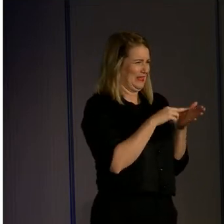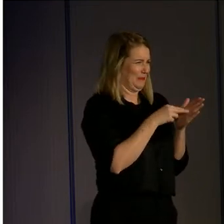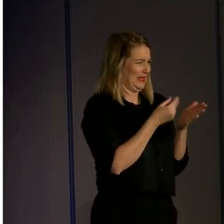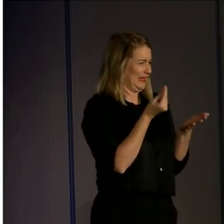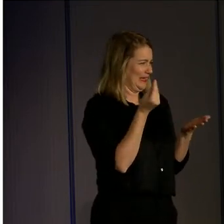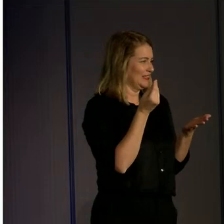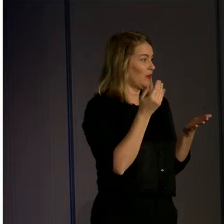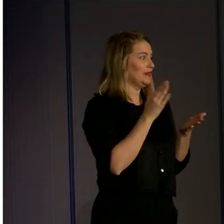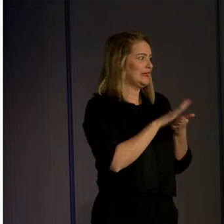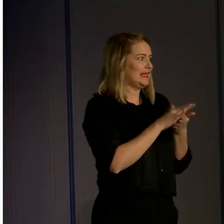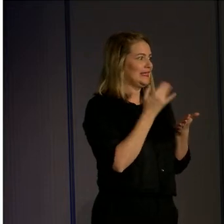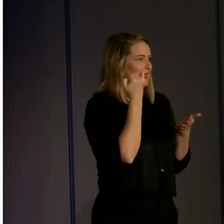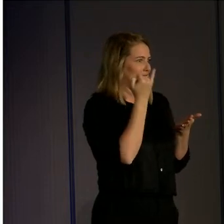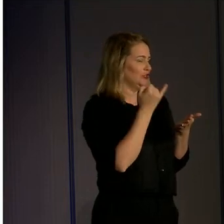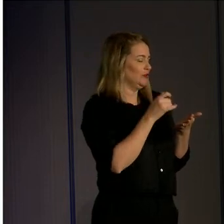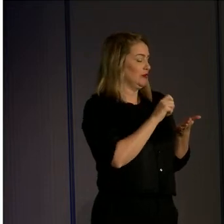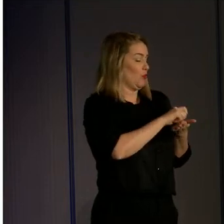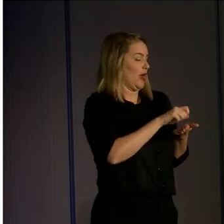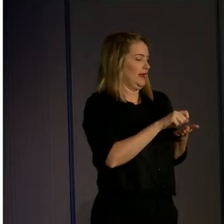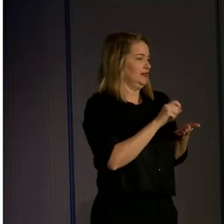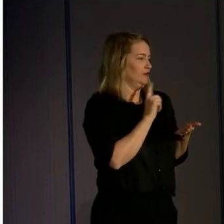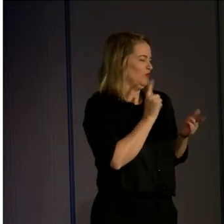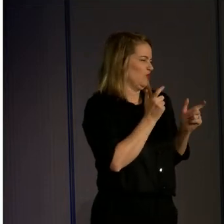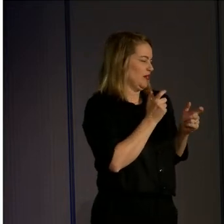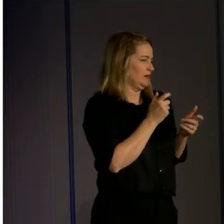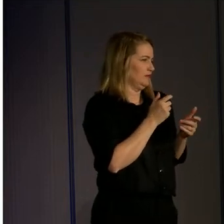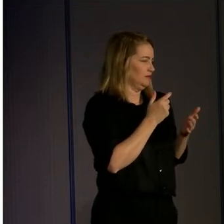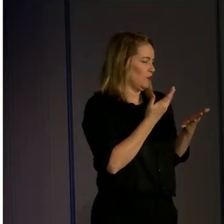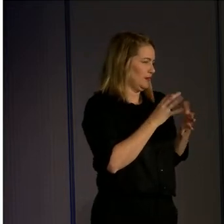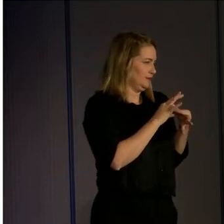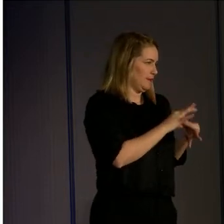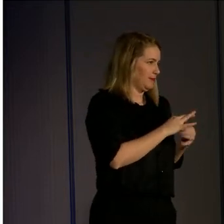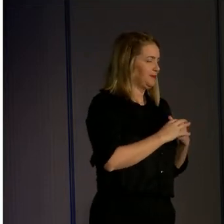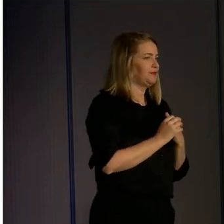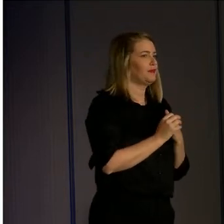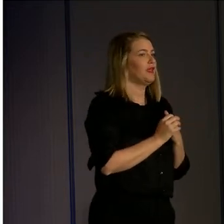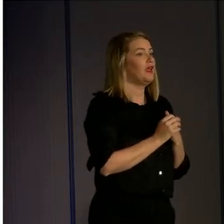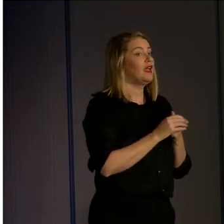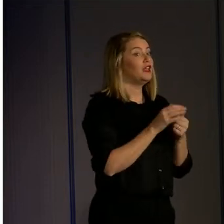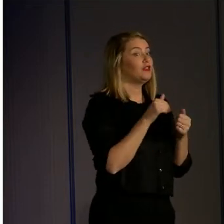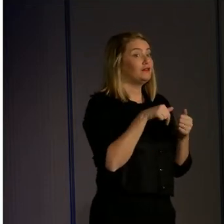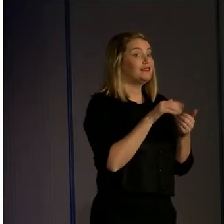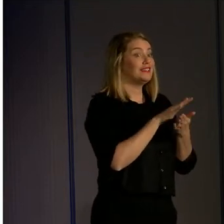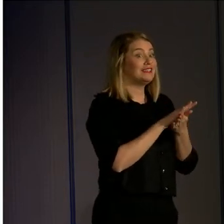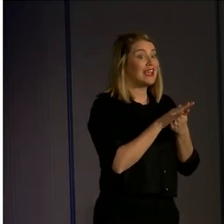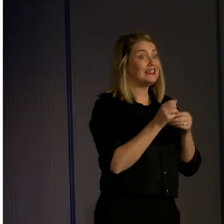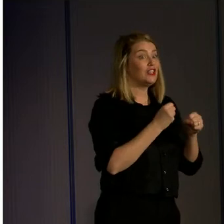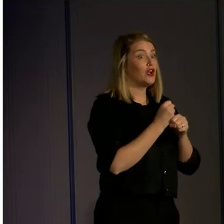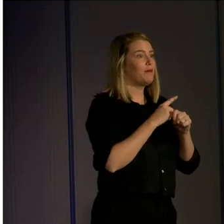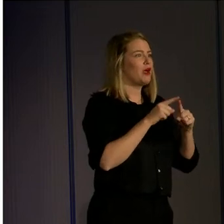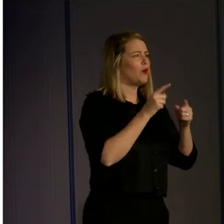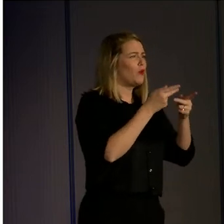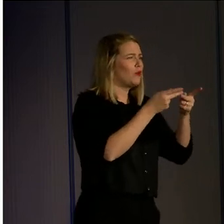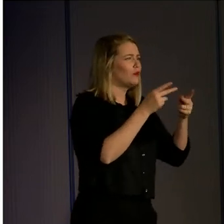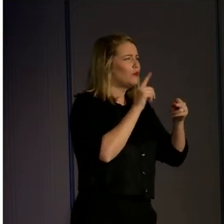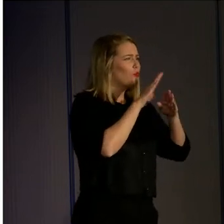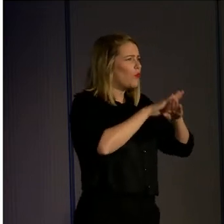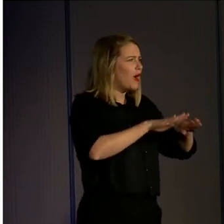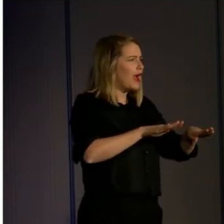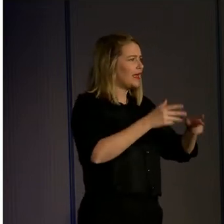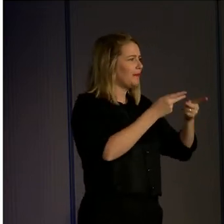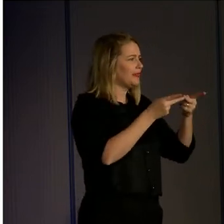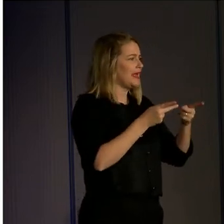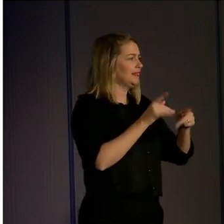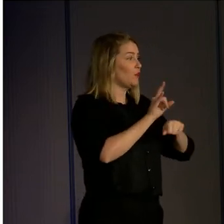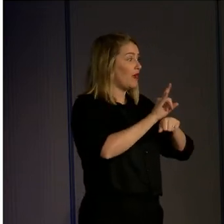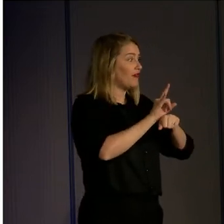for me. And the other thing is, it's been pretty good here this year, but it's nice to find a quiet spot that has Wi-Fi so that you